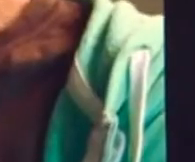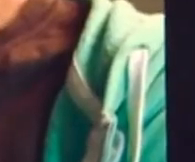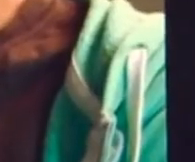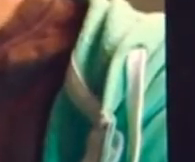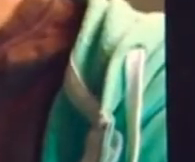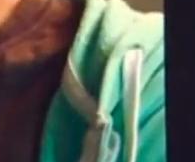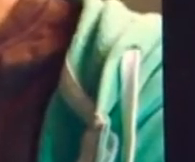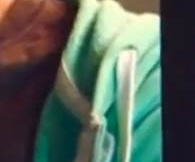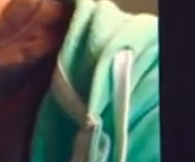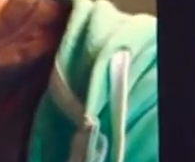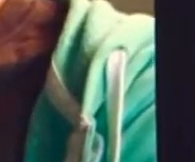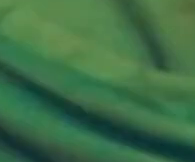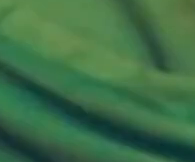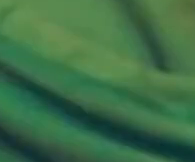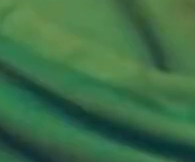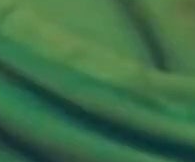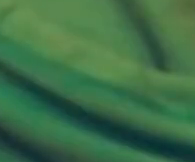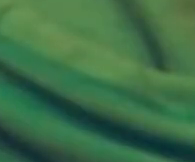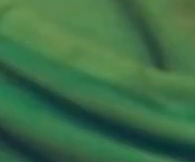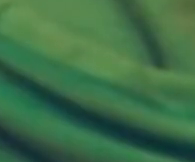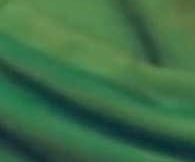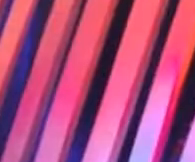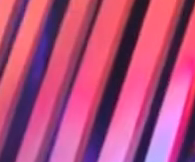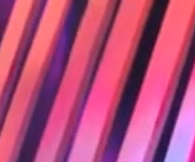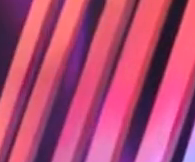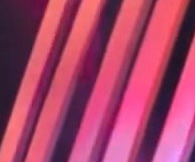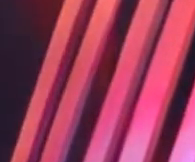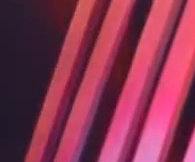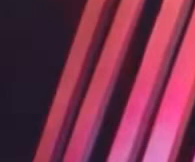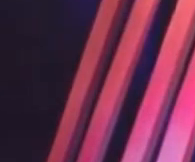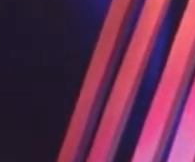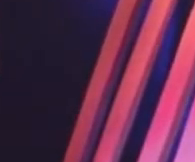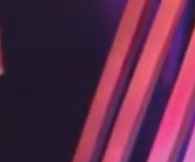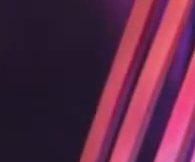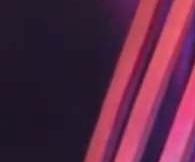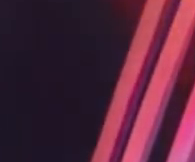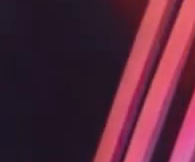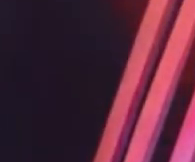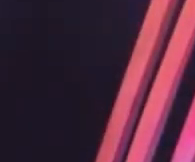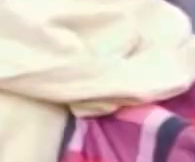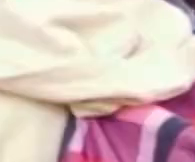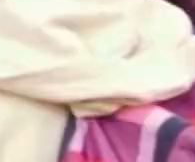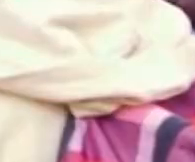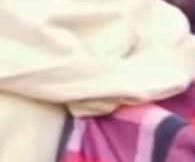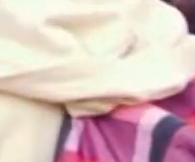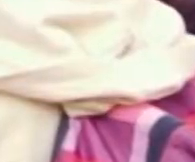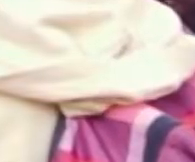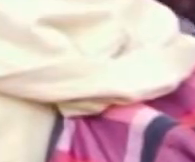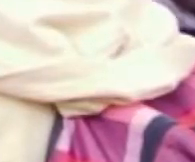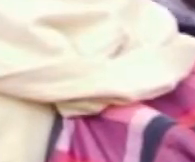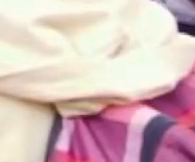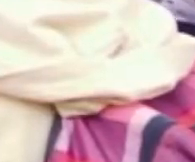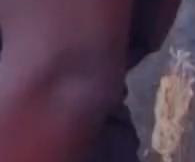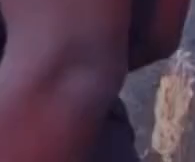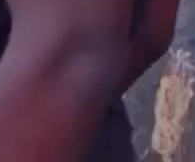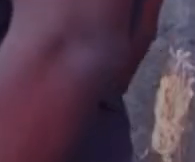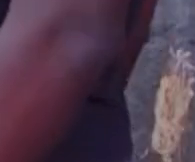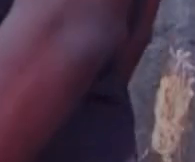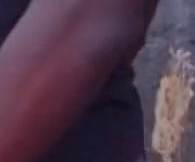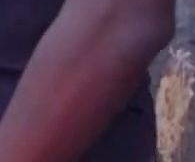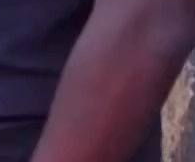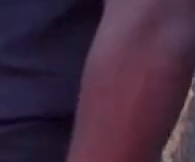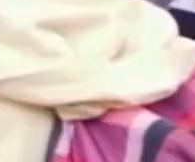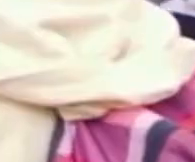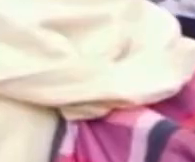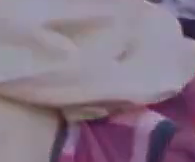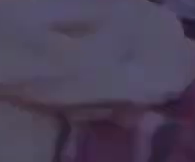Wait. Please ma'am, kubali tu story tumalizane twende home. Influence, backstabbing, jealousy and revenge. Mambilo tu kule stage muonekana na minji